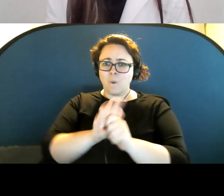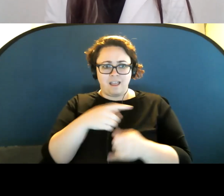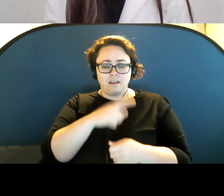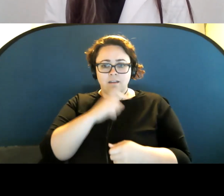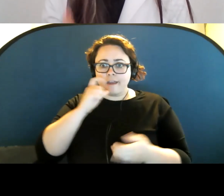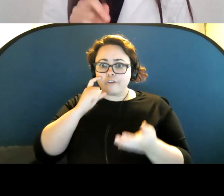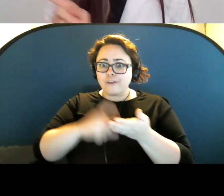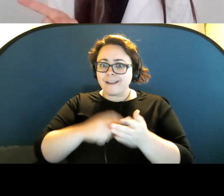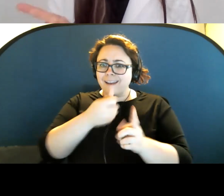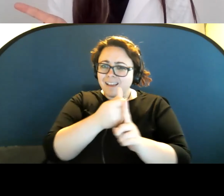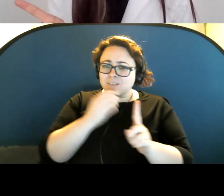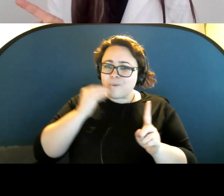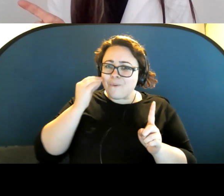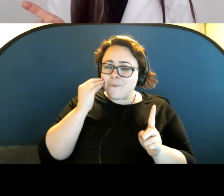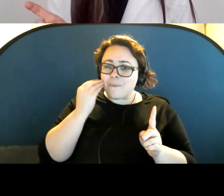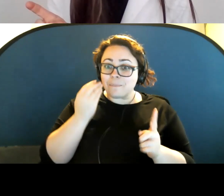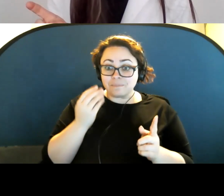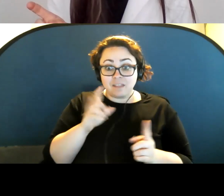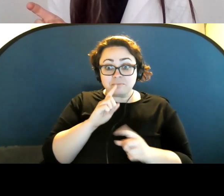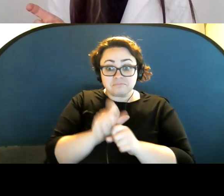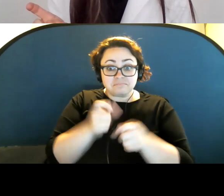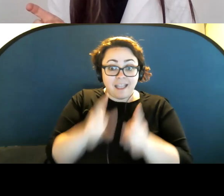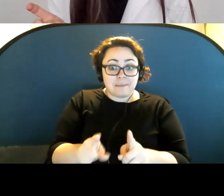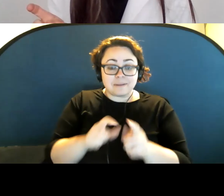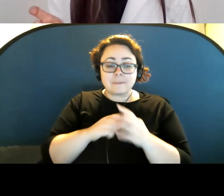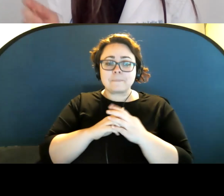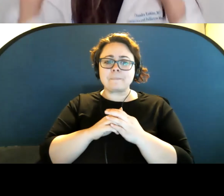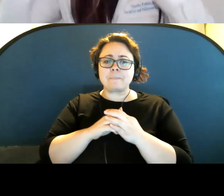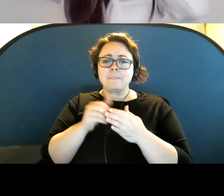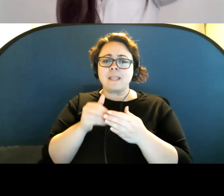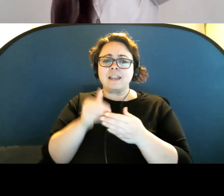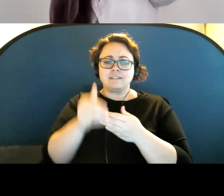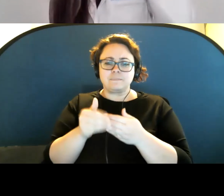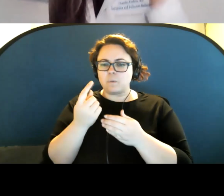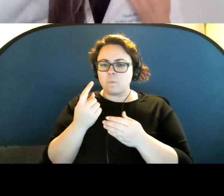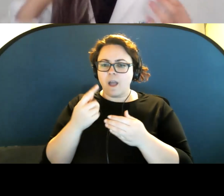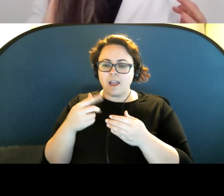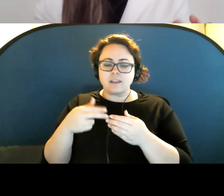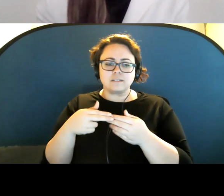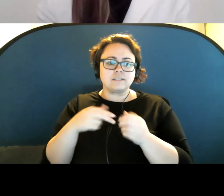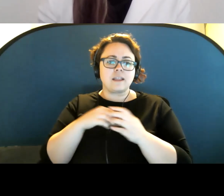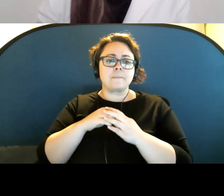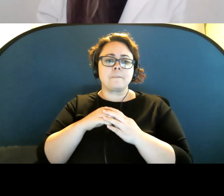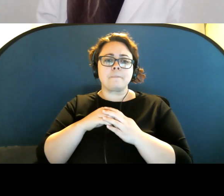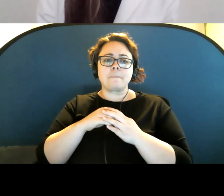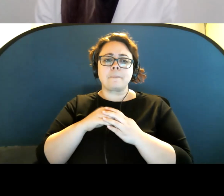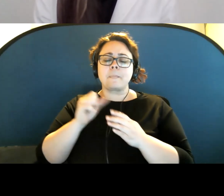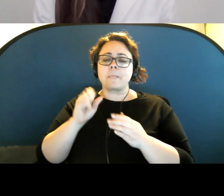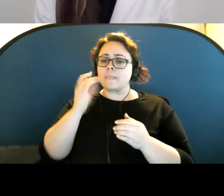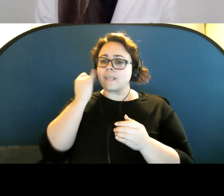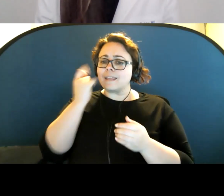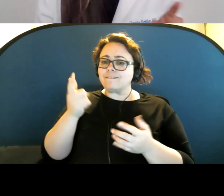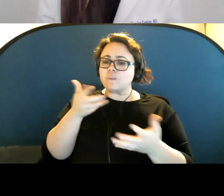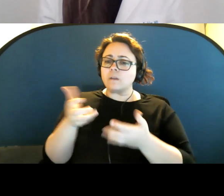example. If you just advance one click, I think. So I want all of you who interact with facilities to think